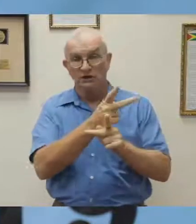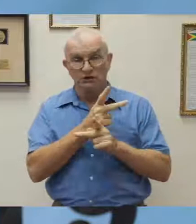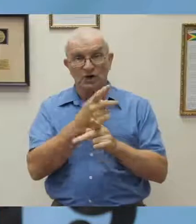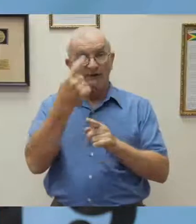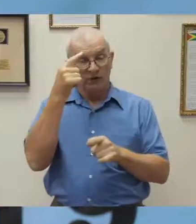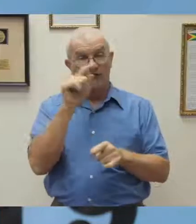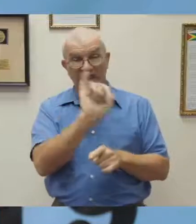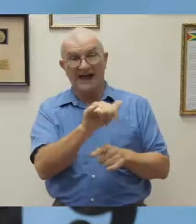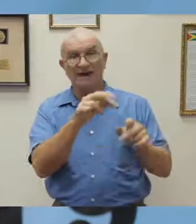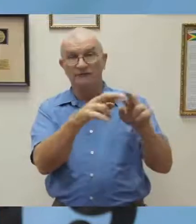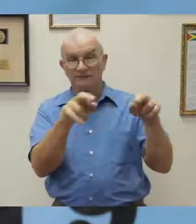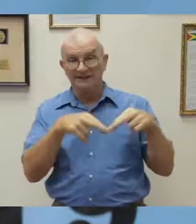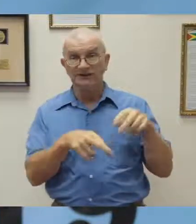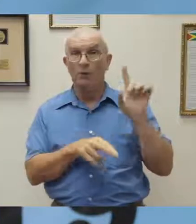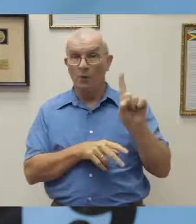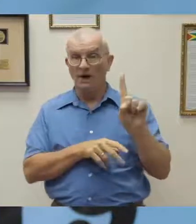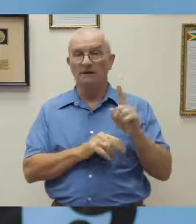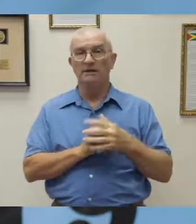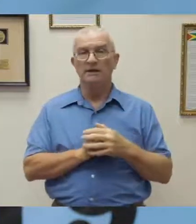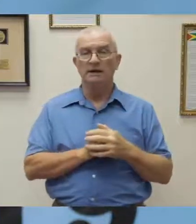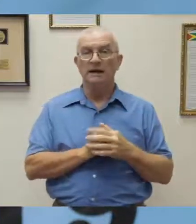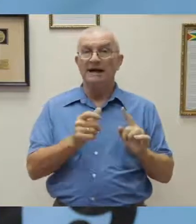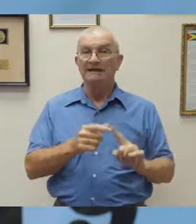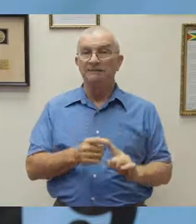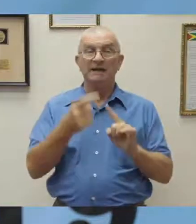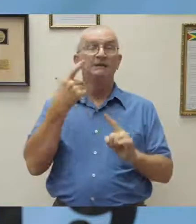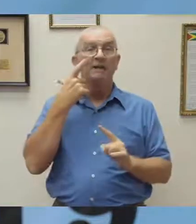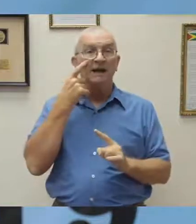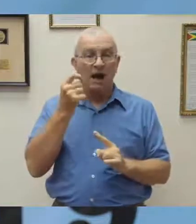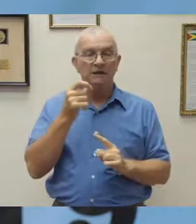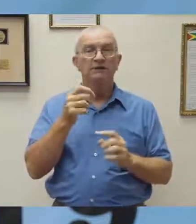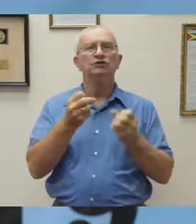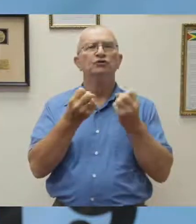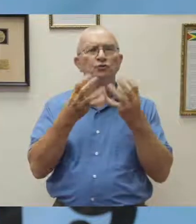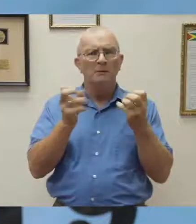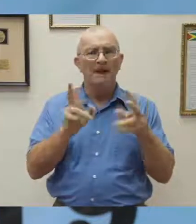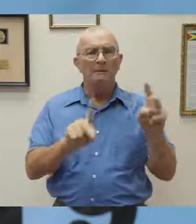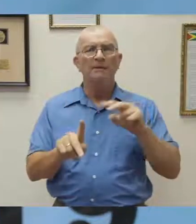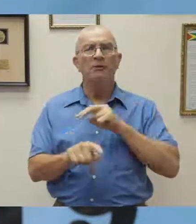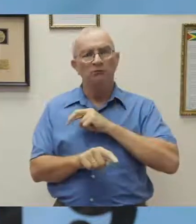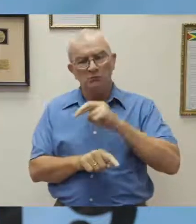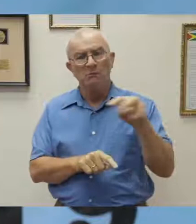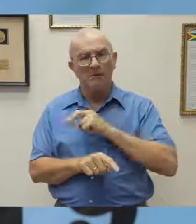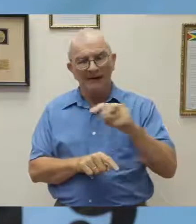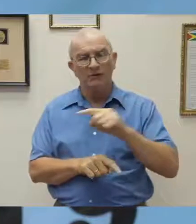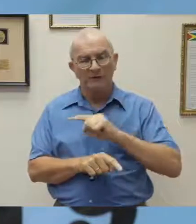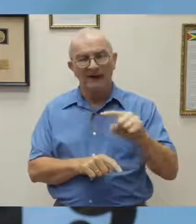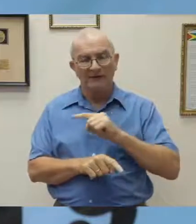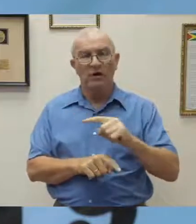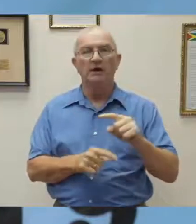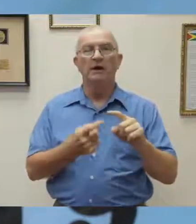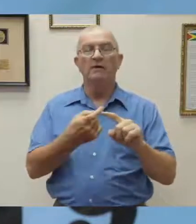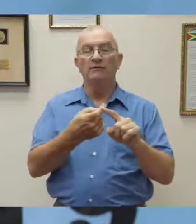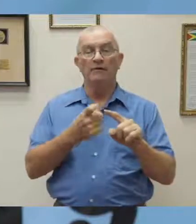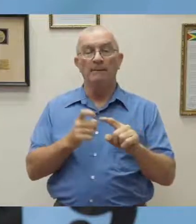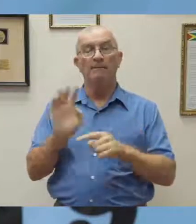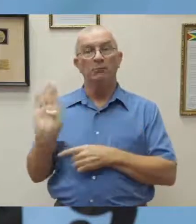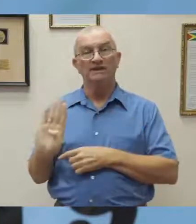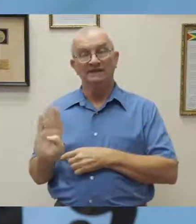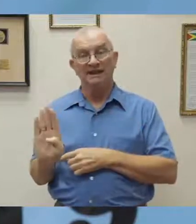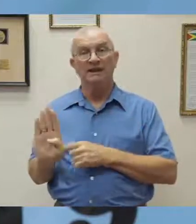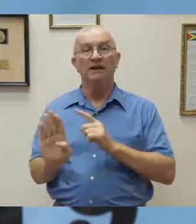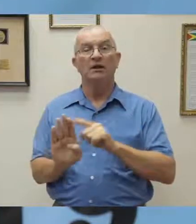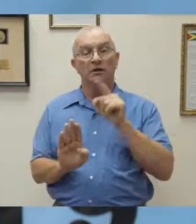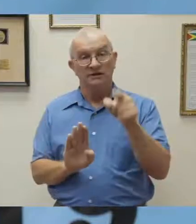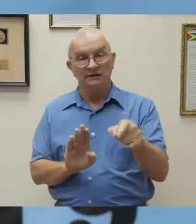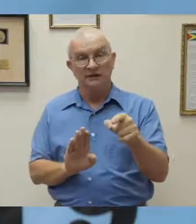region, especially as there is a continuous movement of persons in and out of the region, which